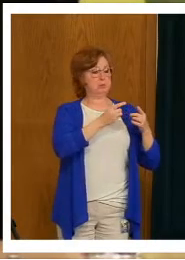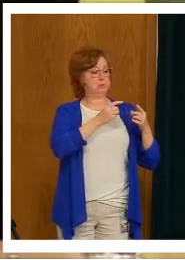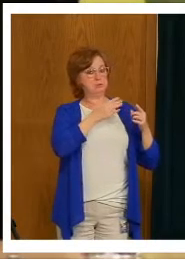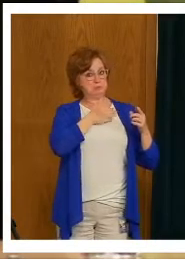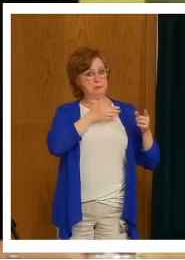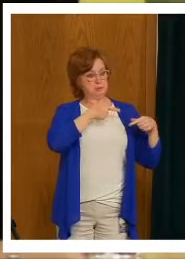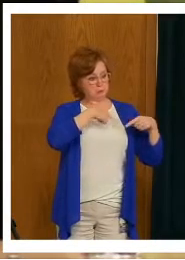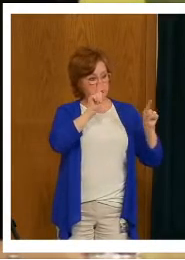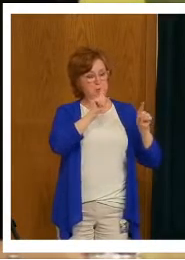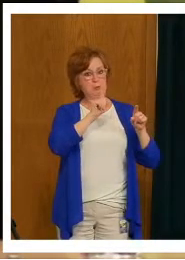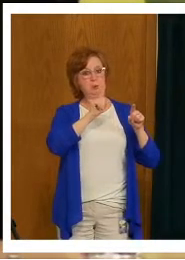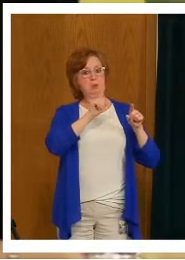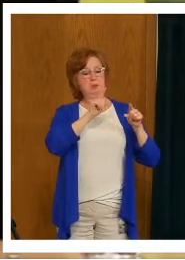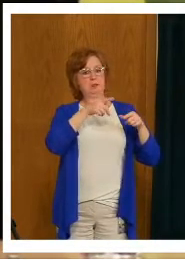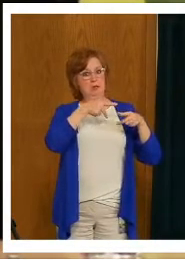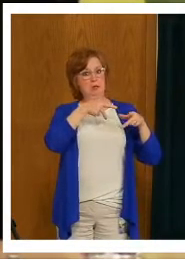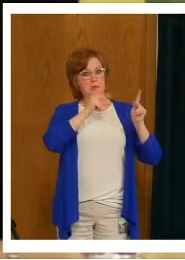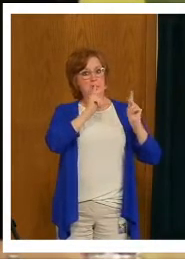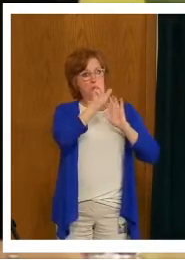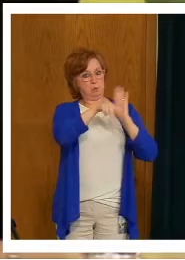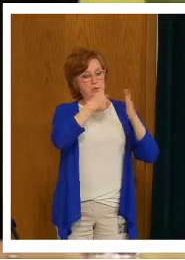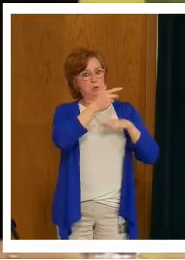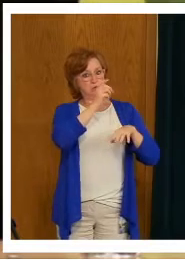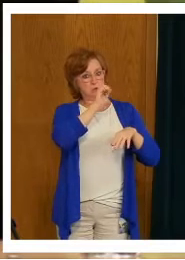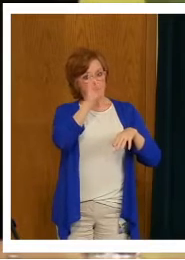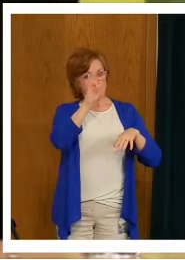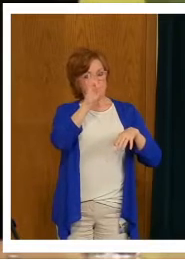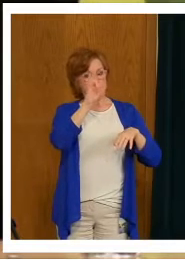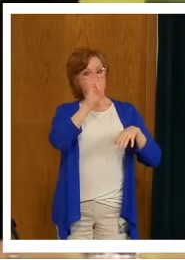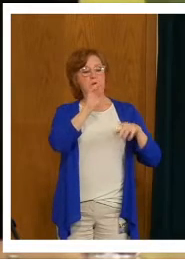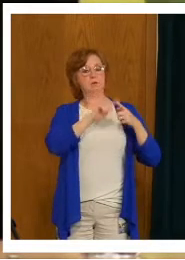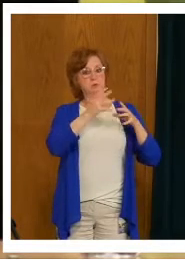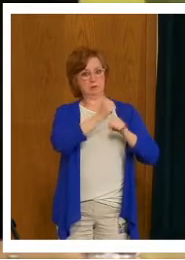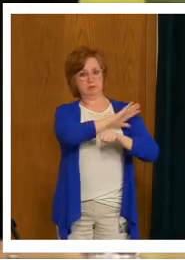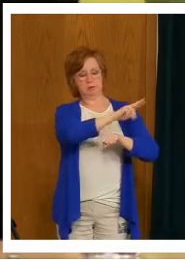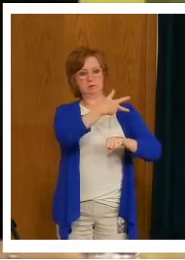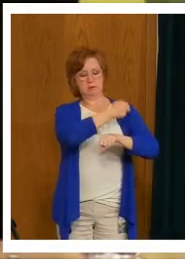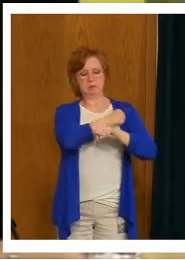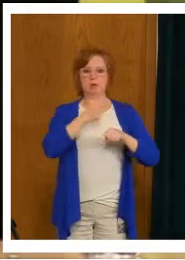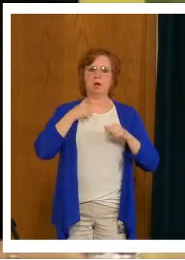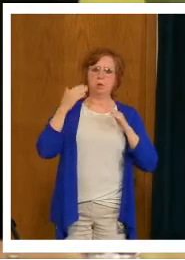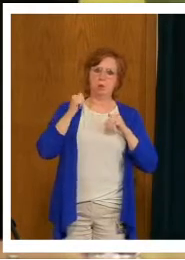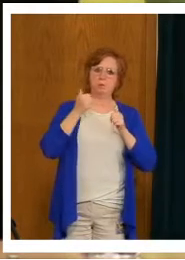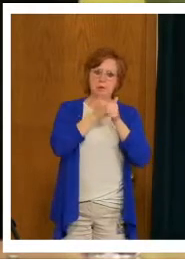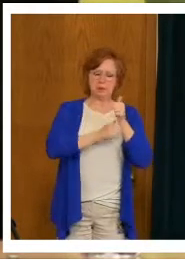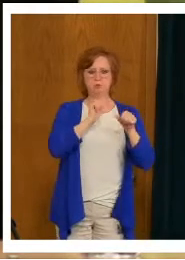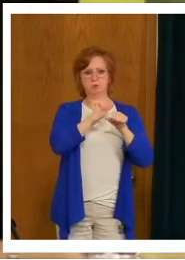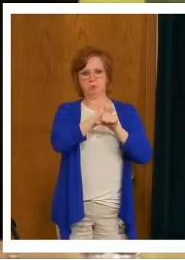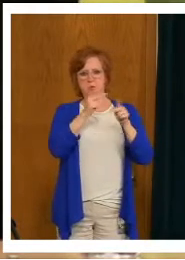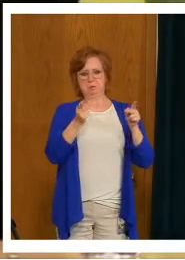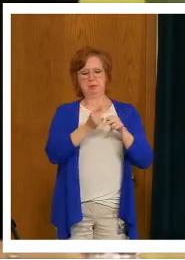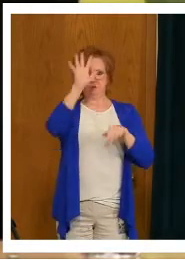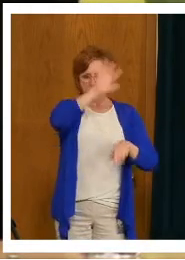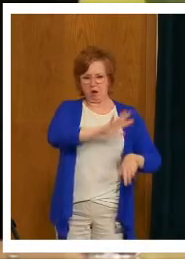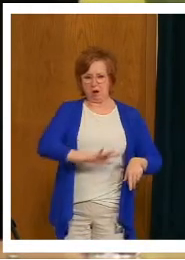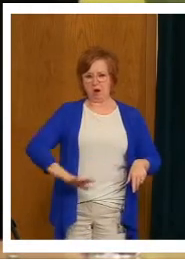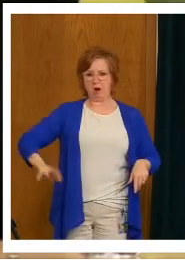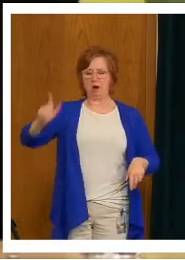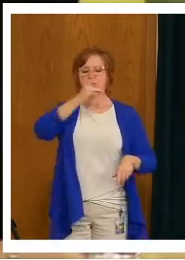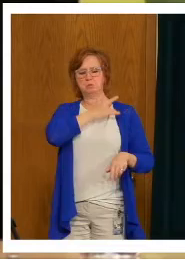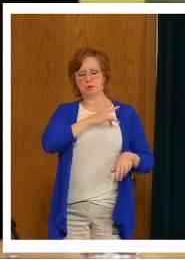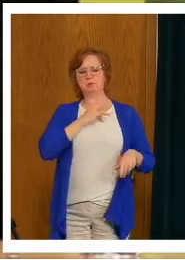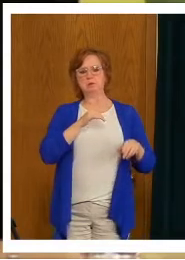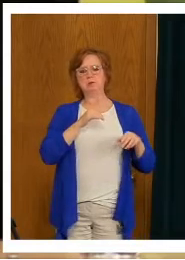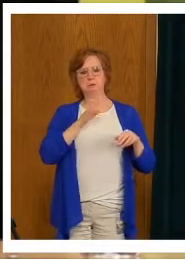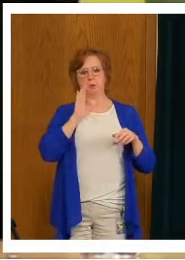vaccinated at their very first opportunity. And I hope every Saskatchewan workplace is looking at doing the same. Very shortly, we